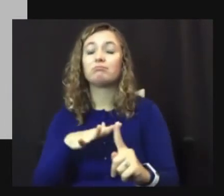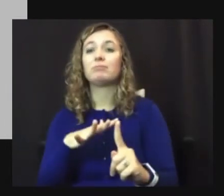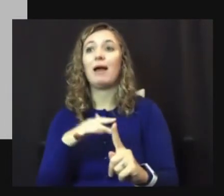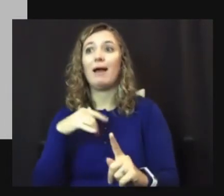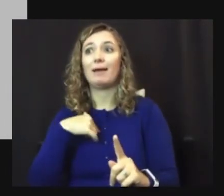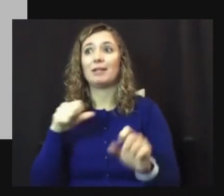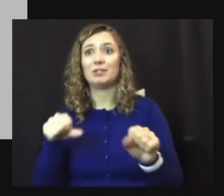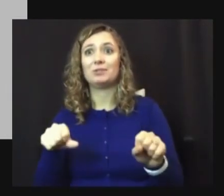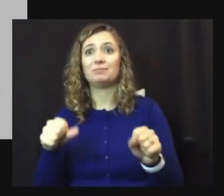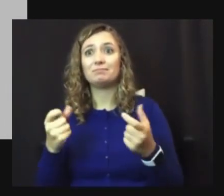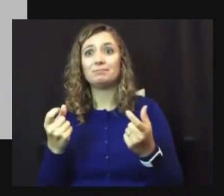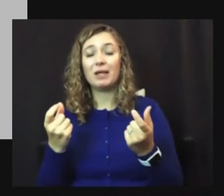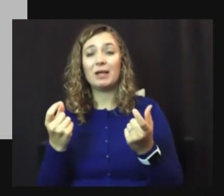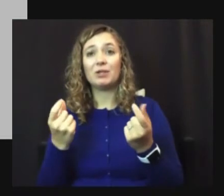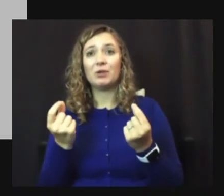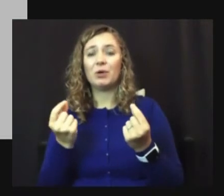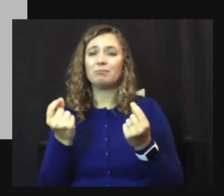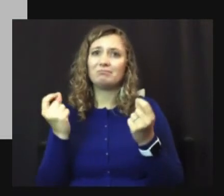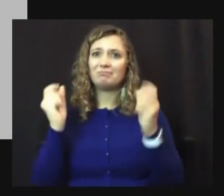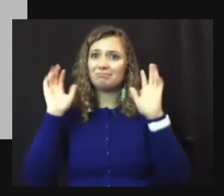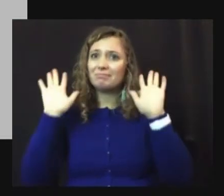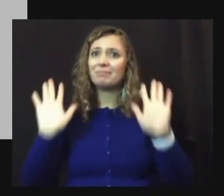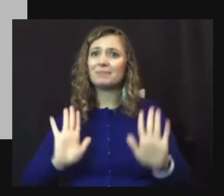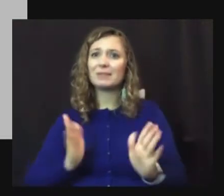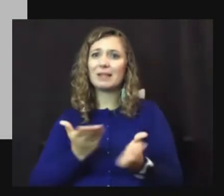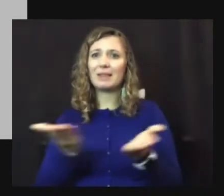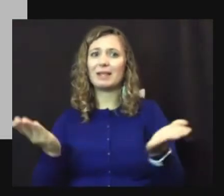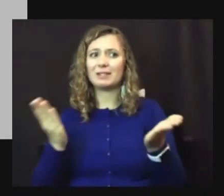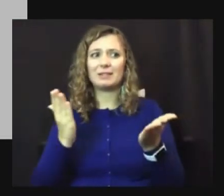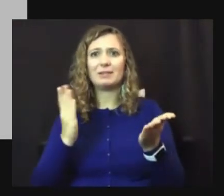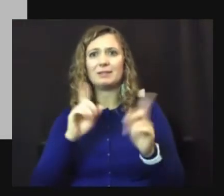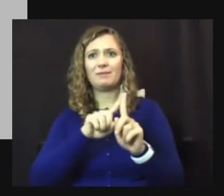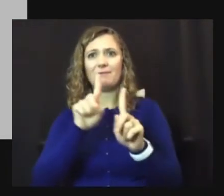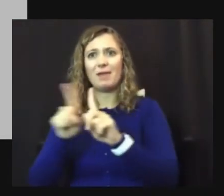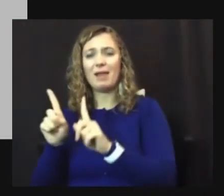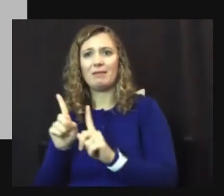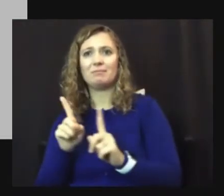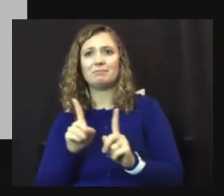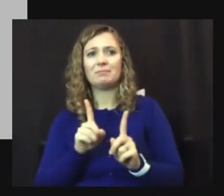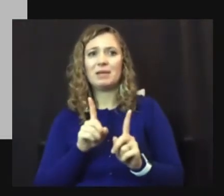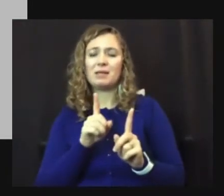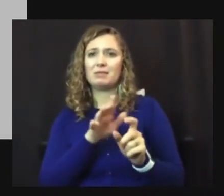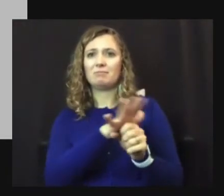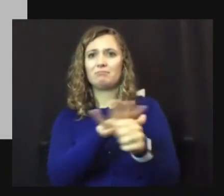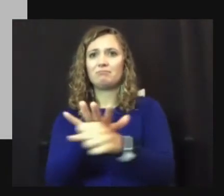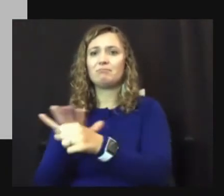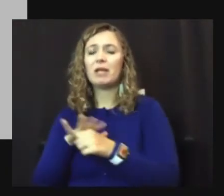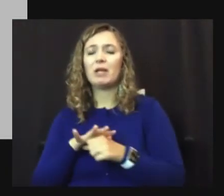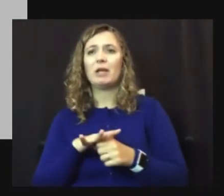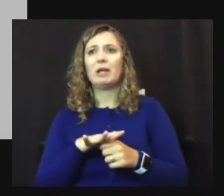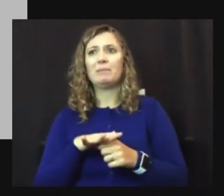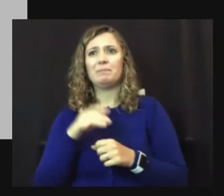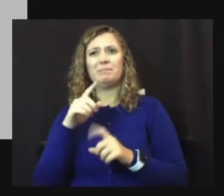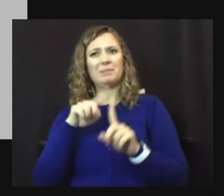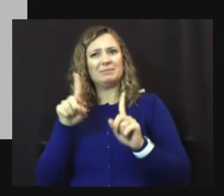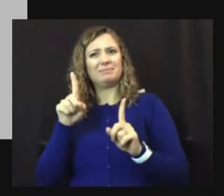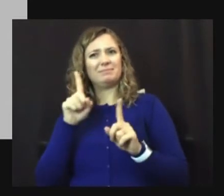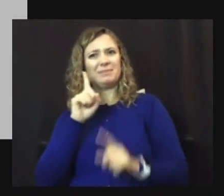all sorts of areas of my life. But when I'm trying to do everything on my own with no recognition of